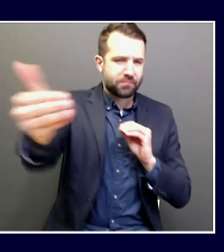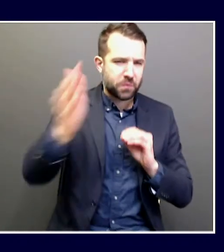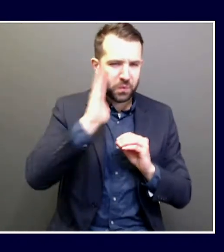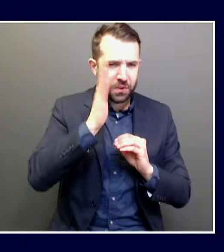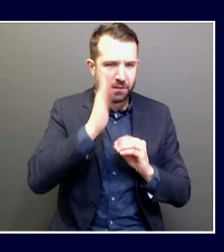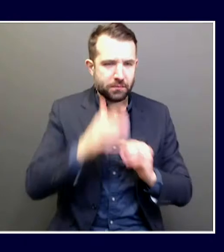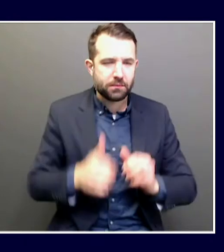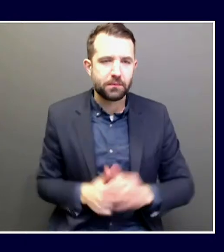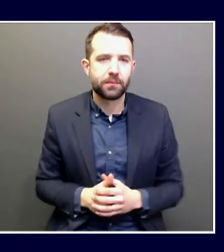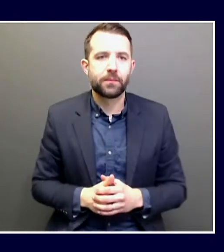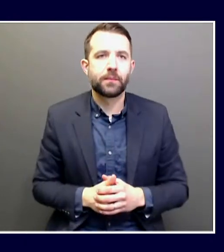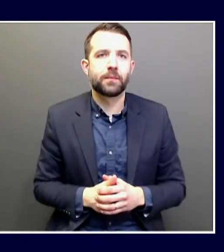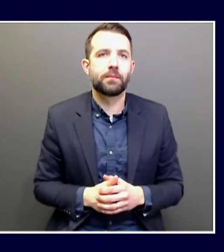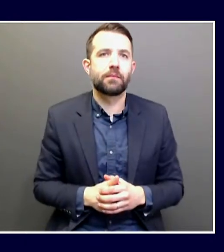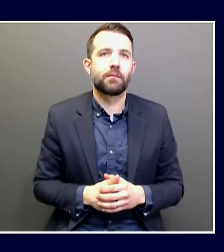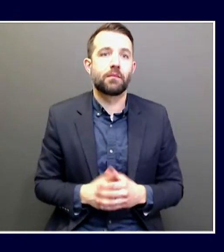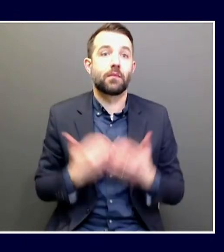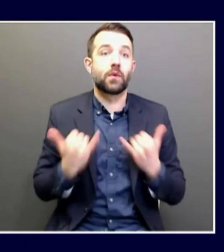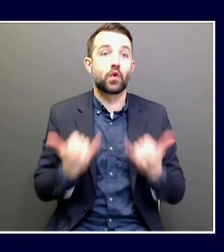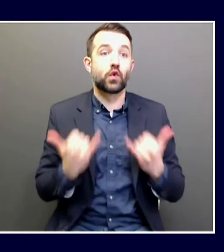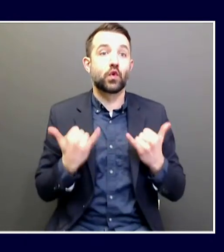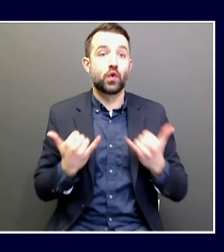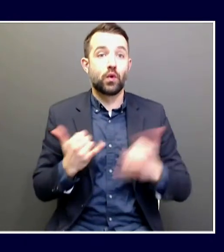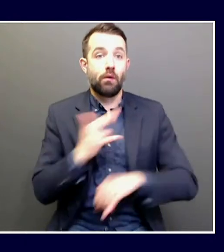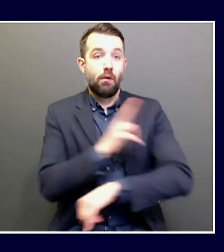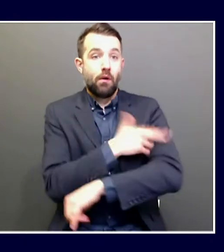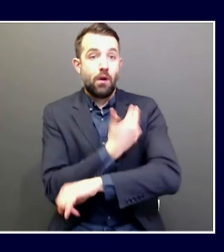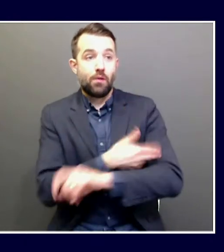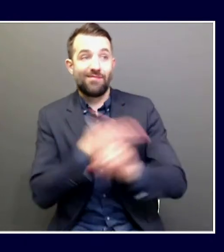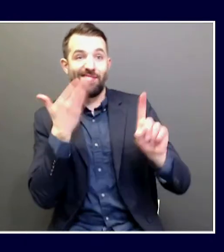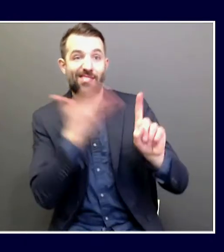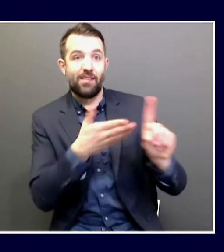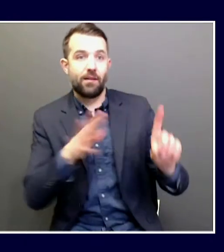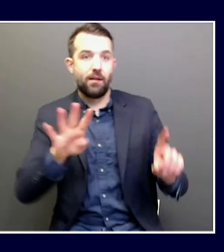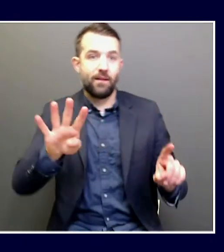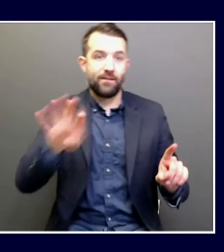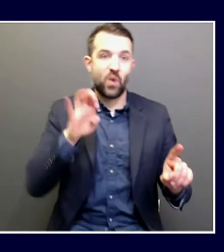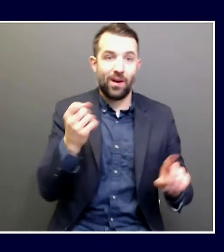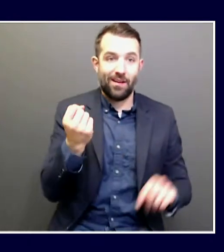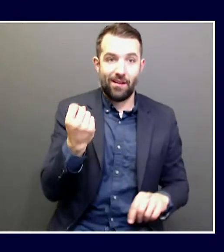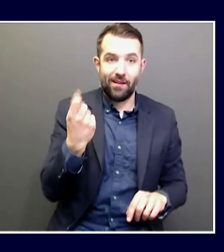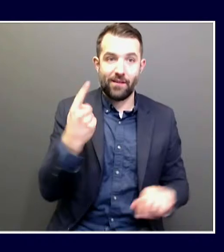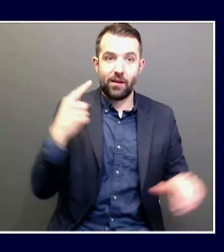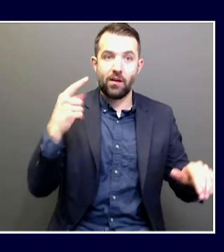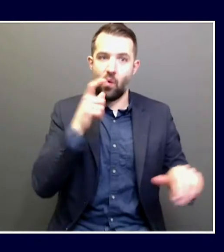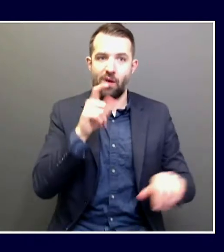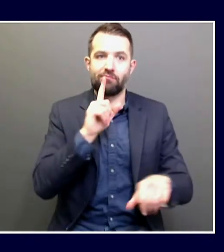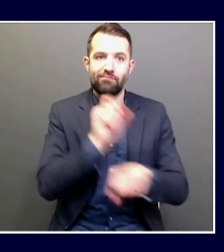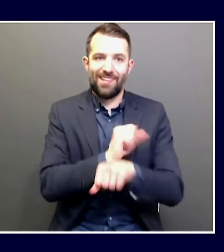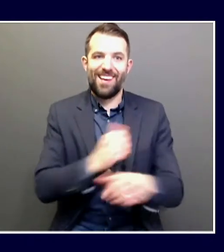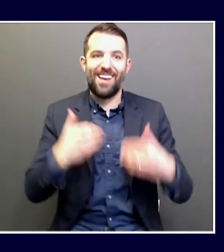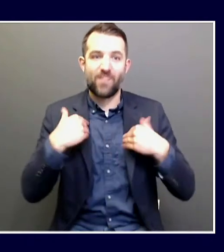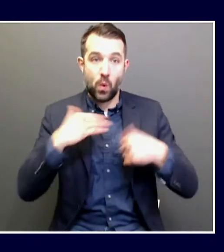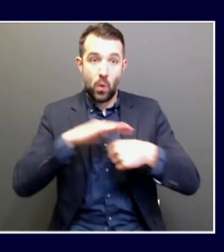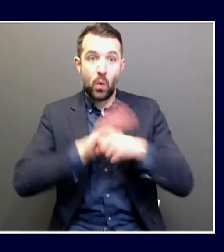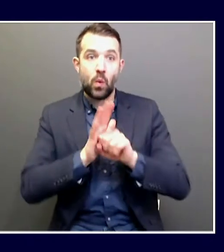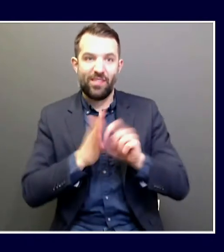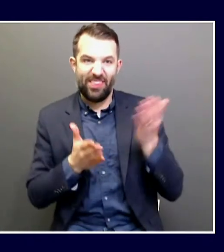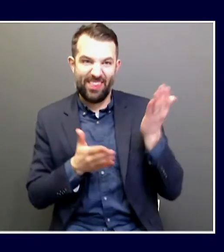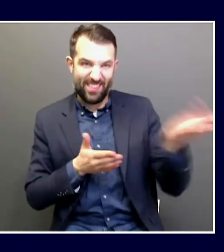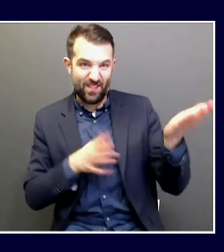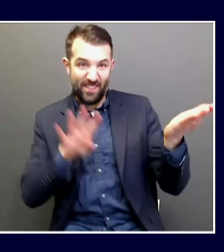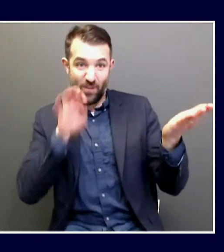at 411 people who are hospitalized across the state with COVID-19. 2 weeks ago,